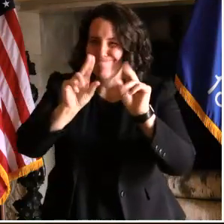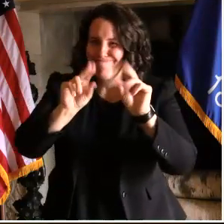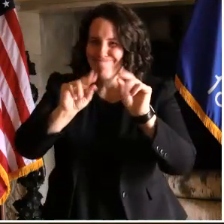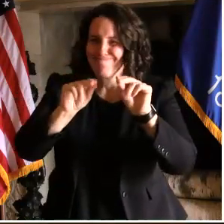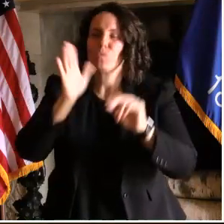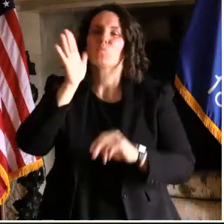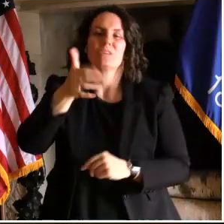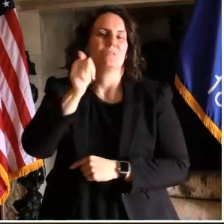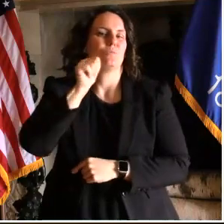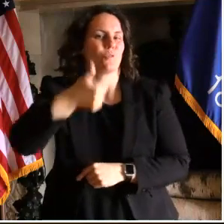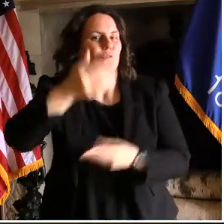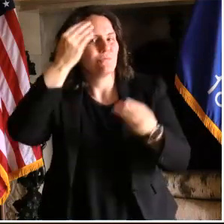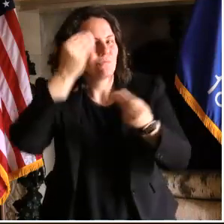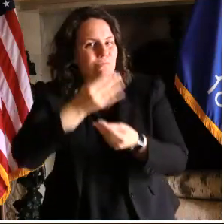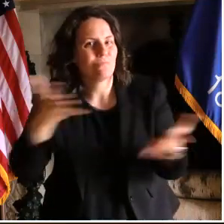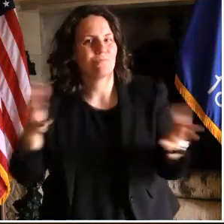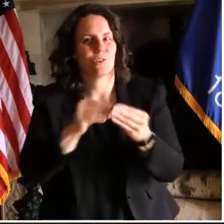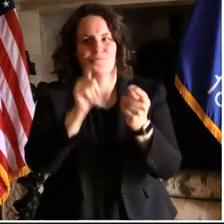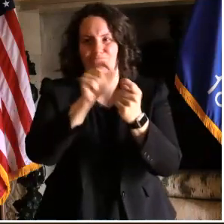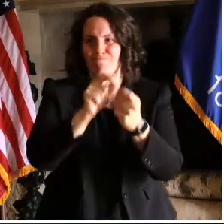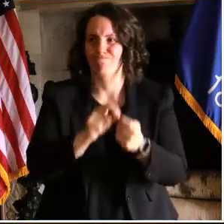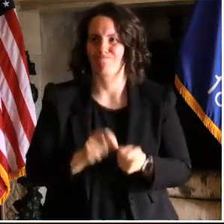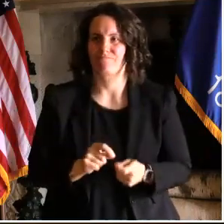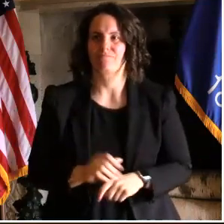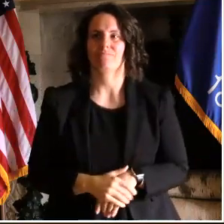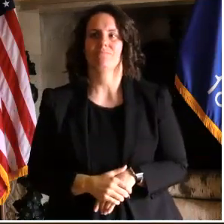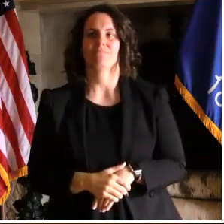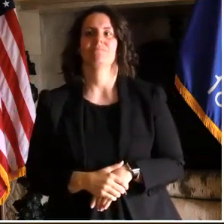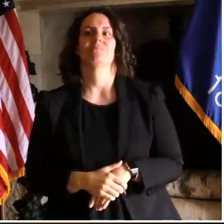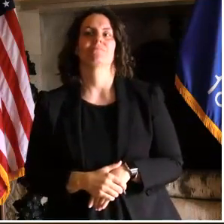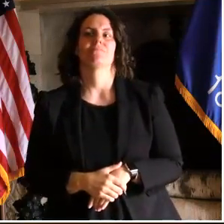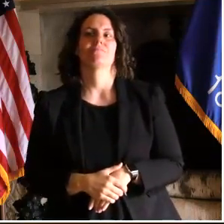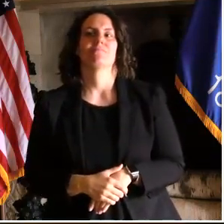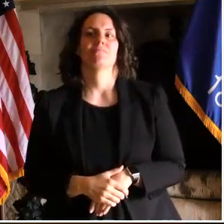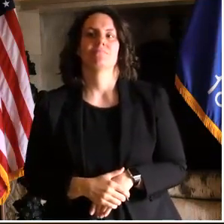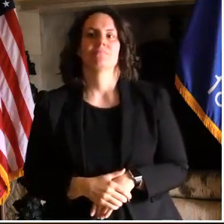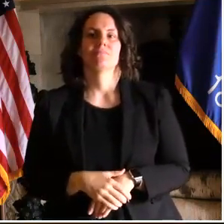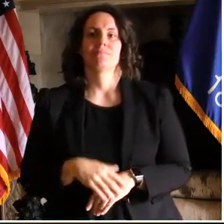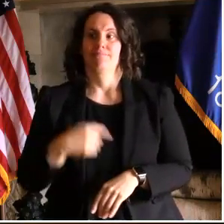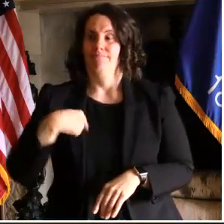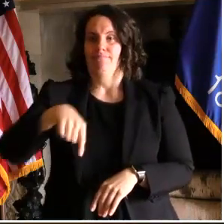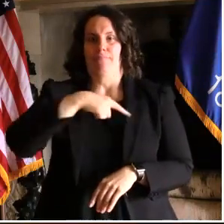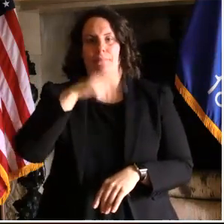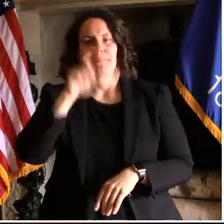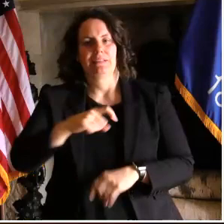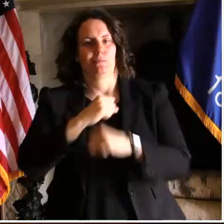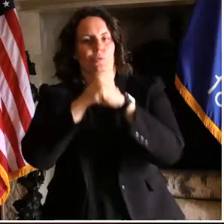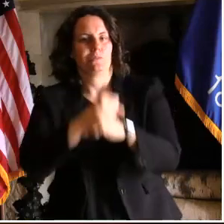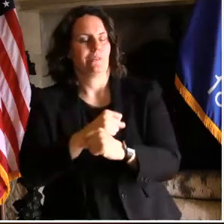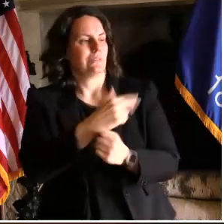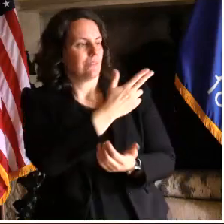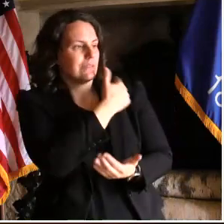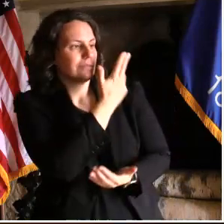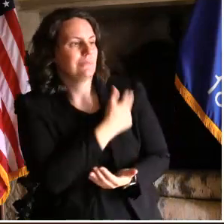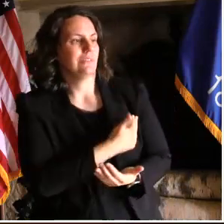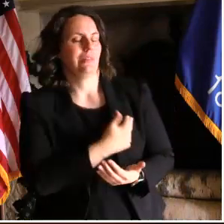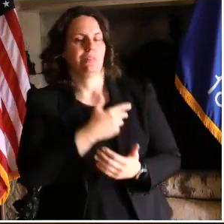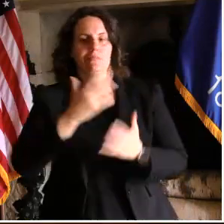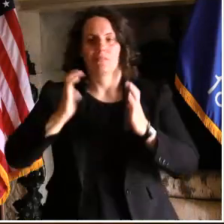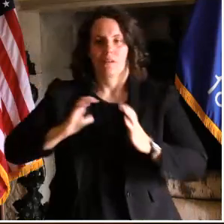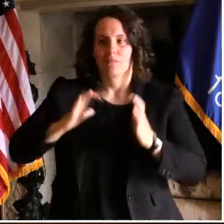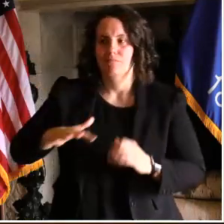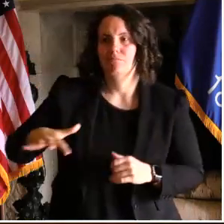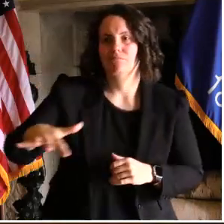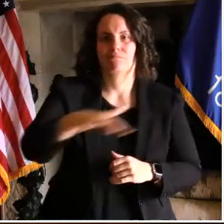protect our healthcare system and our most vulnerable citizens. That will take a deliberate and continuous effort by all of